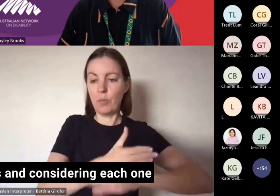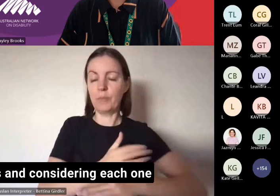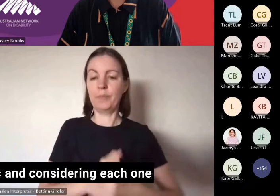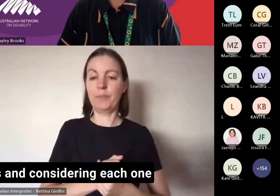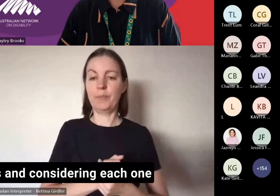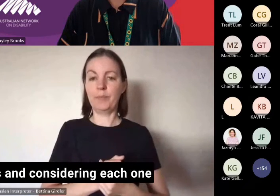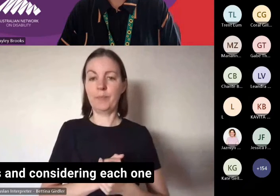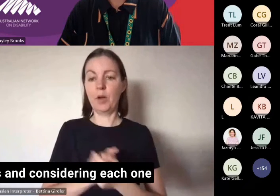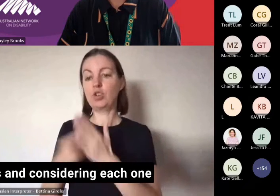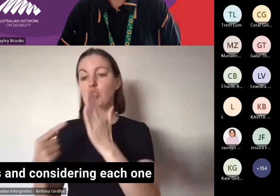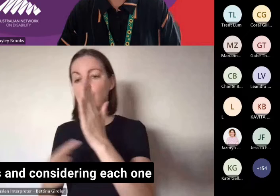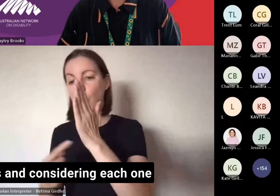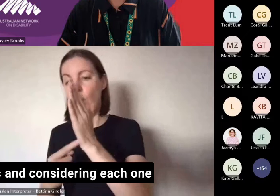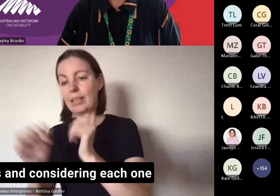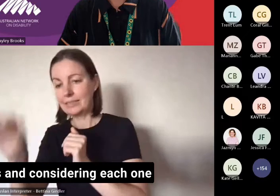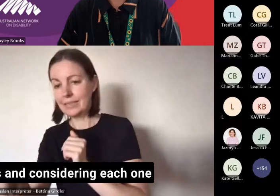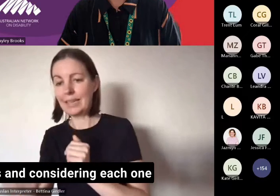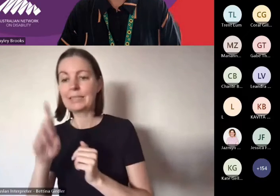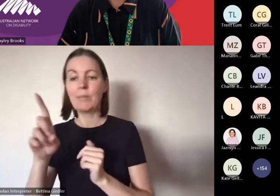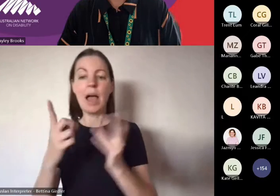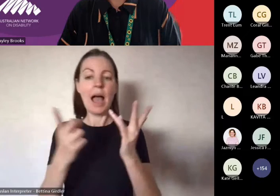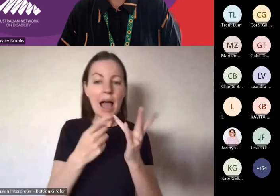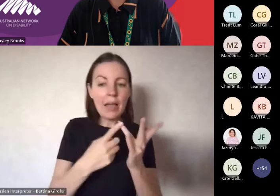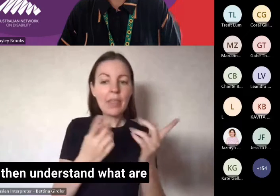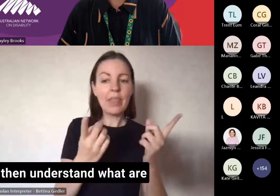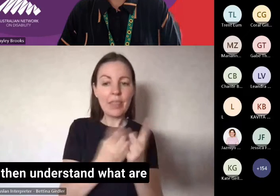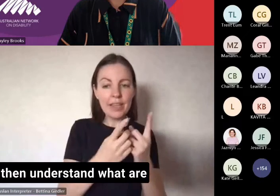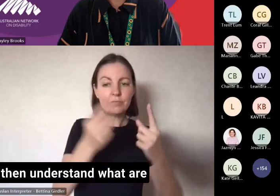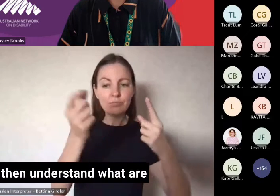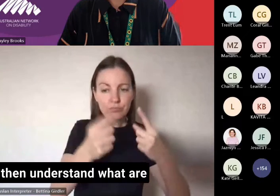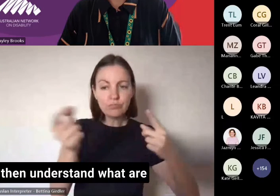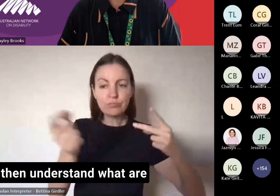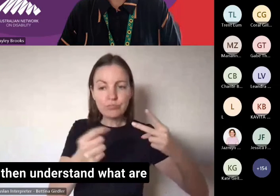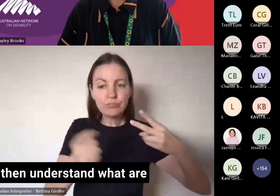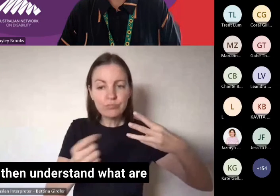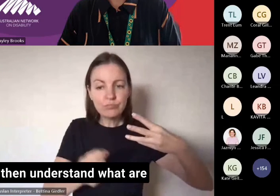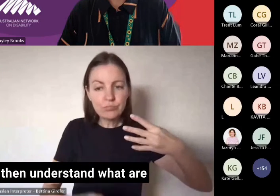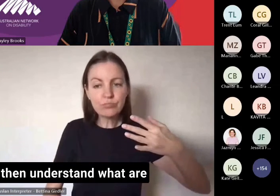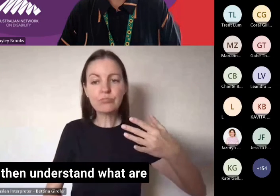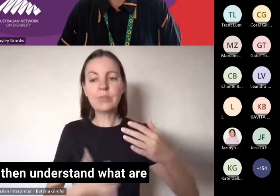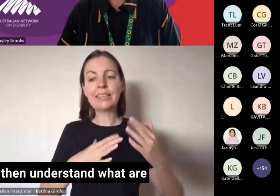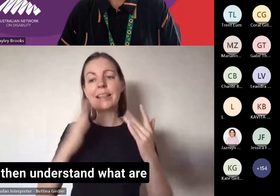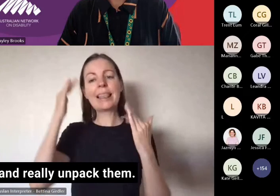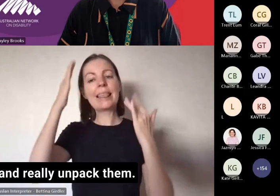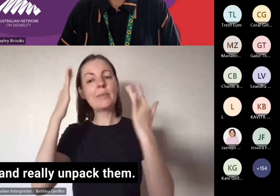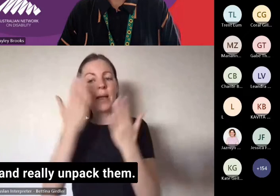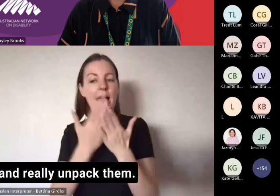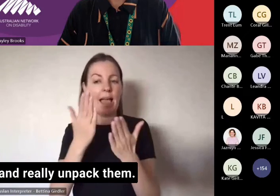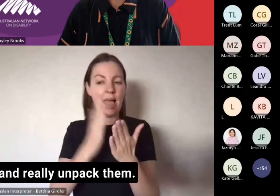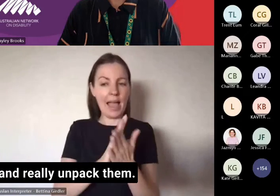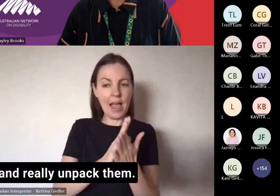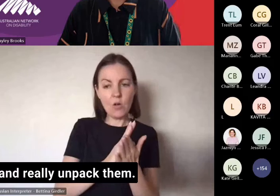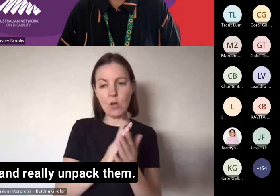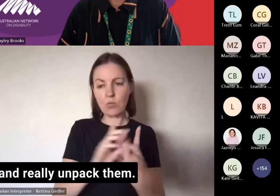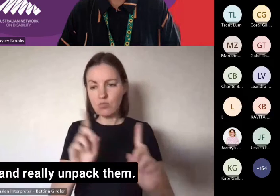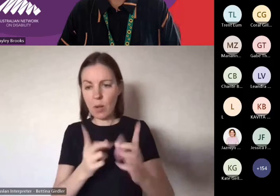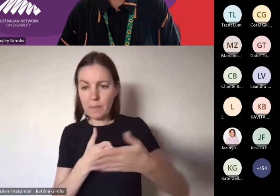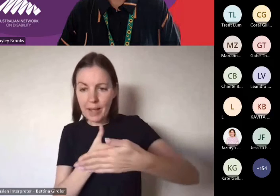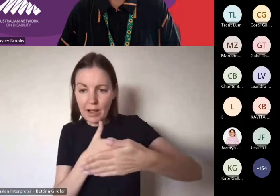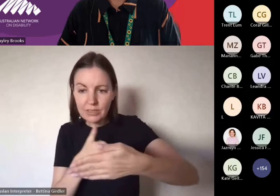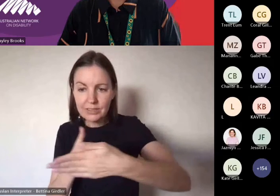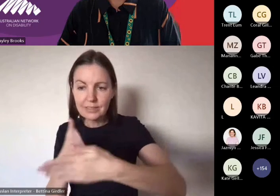those elements and considering each one uniquely, we can then understand what are those barriers and really unpack them.